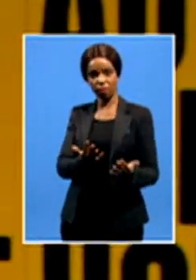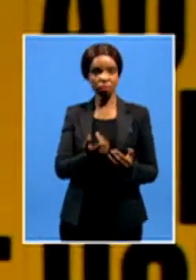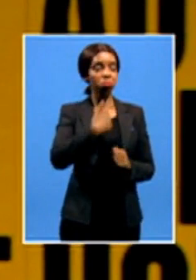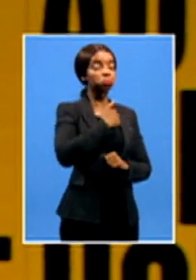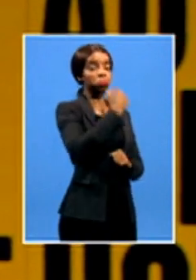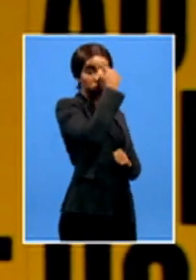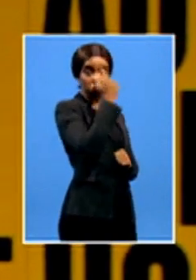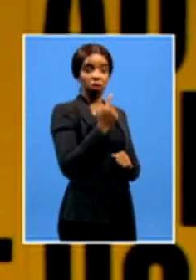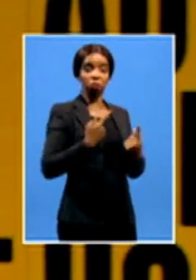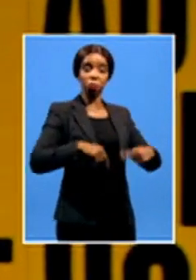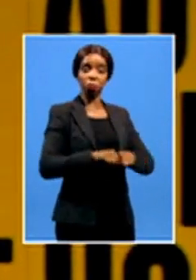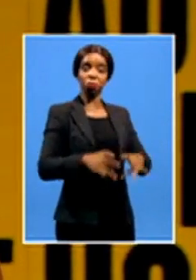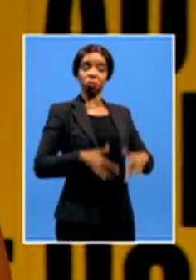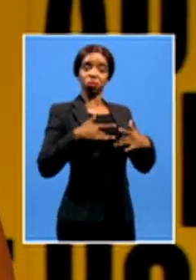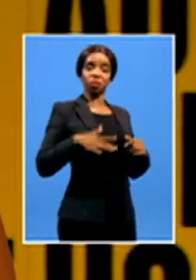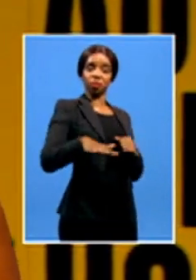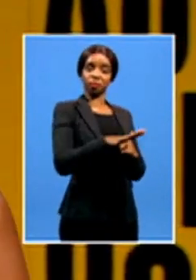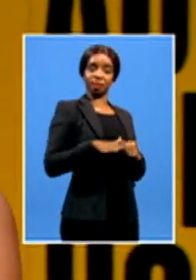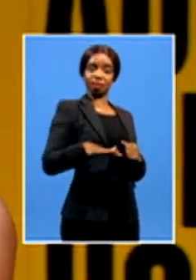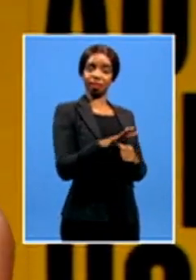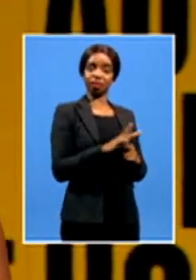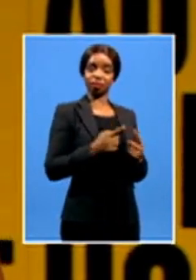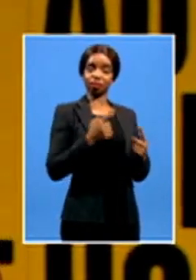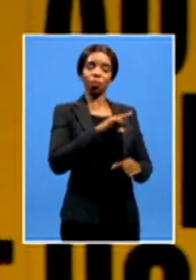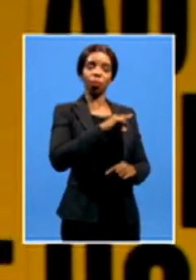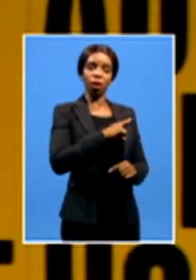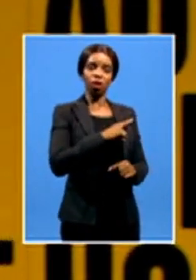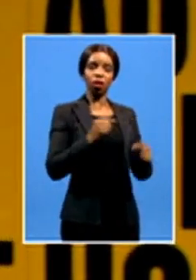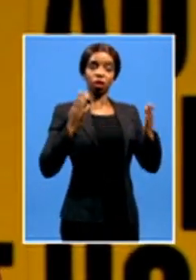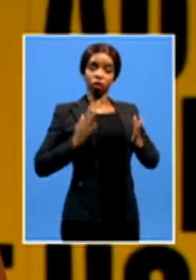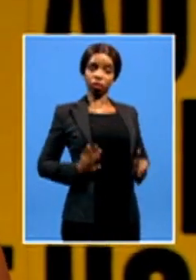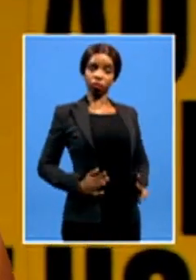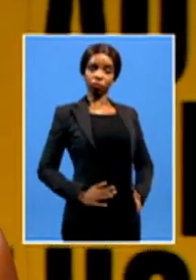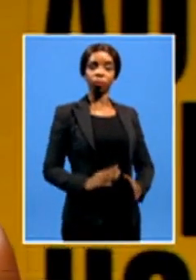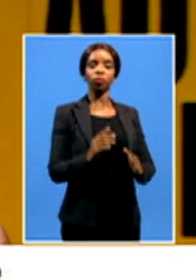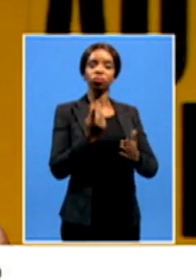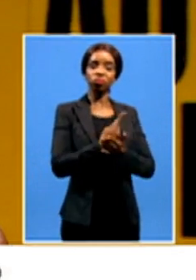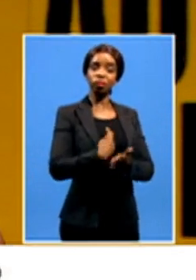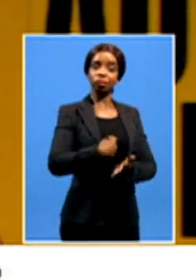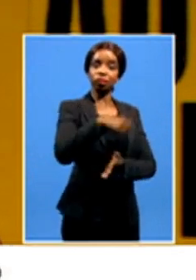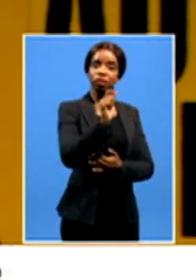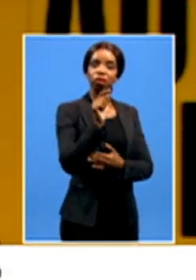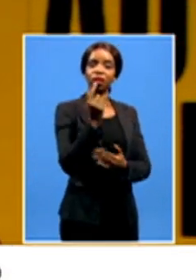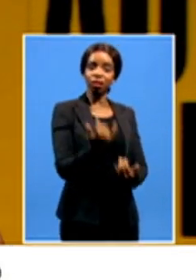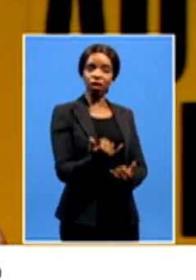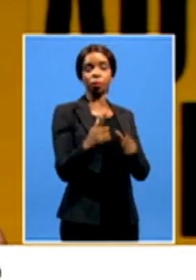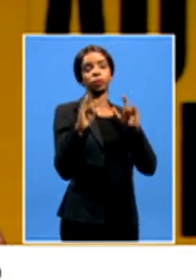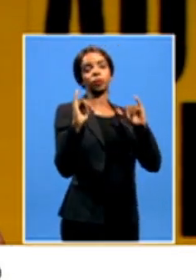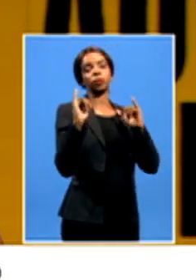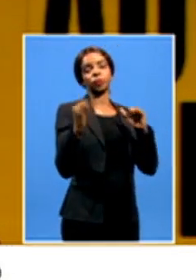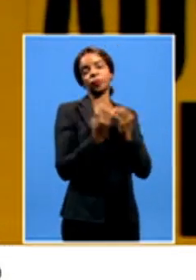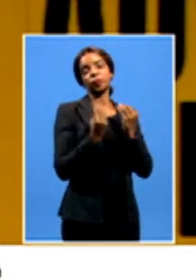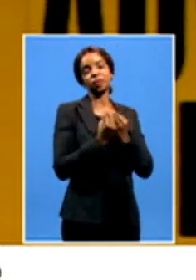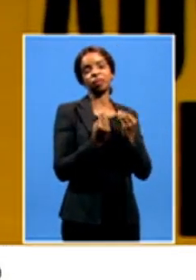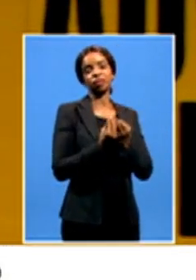the commercialization of even the human body has become quite a big thing. So now